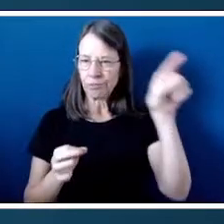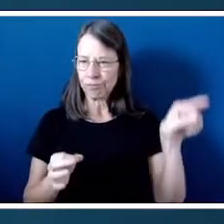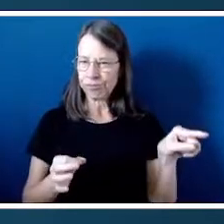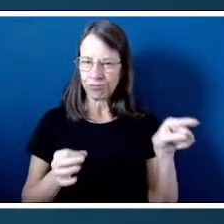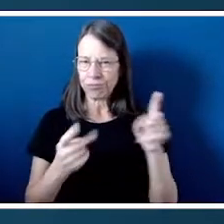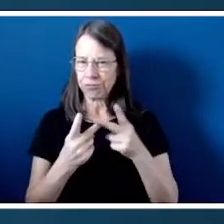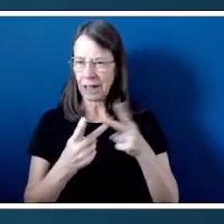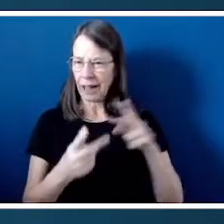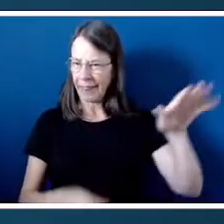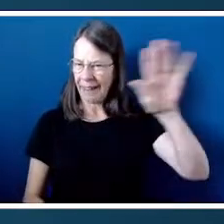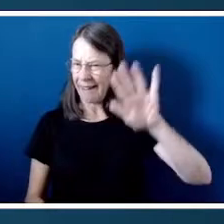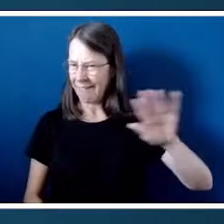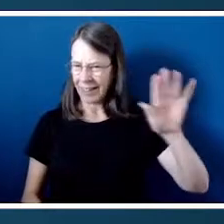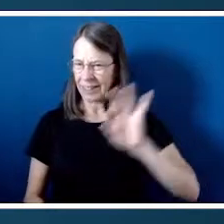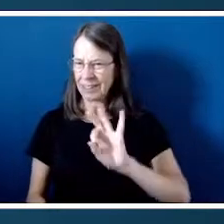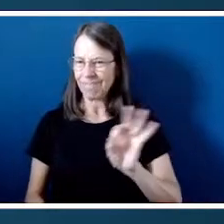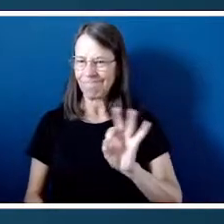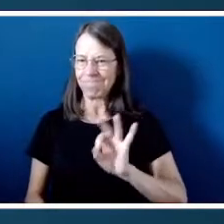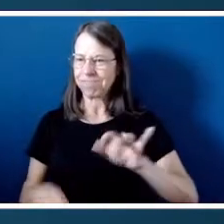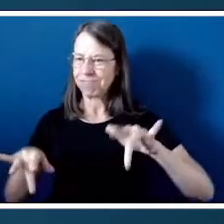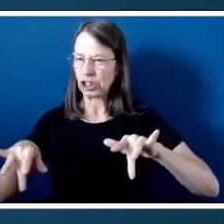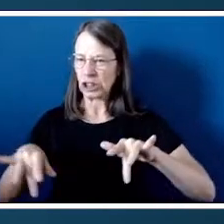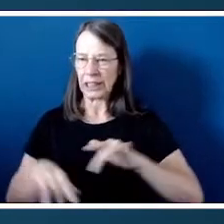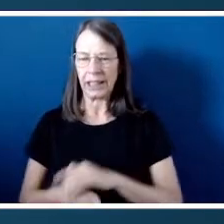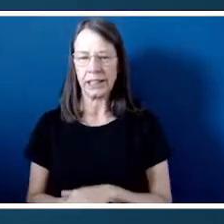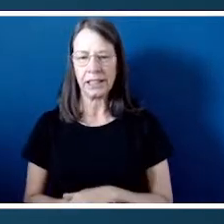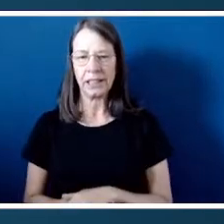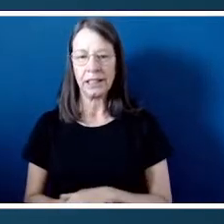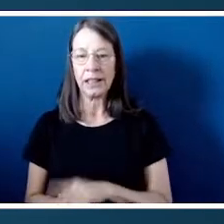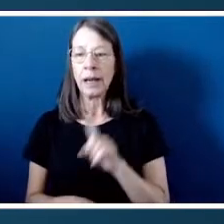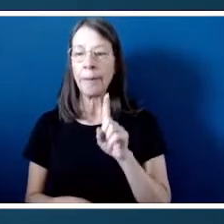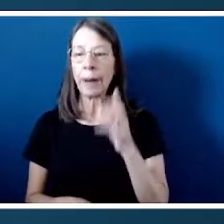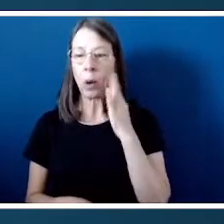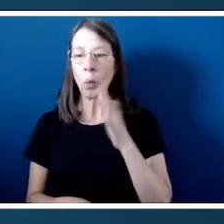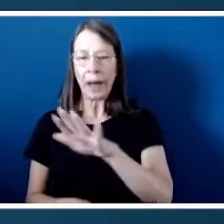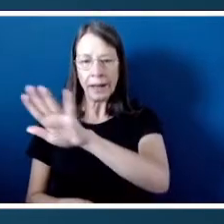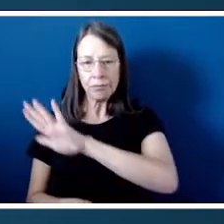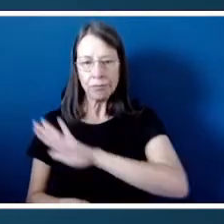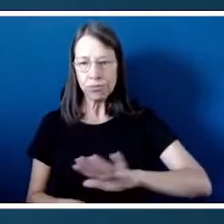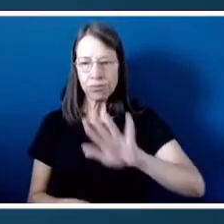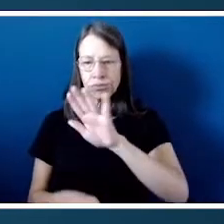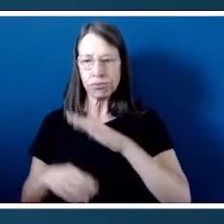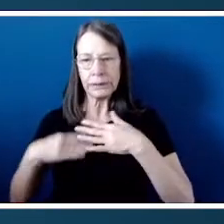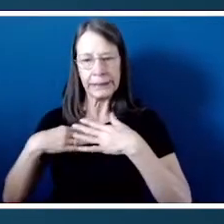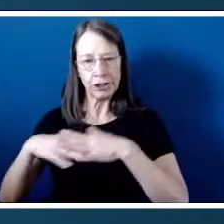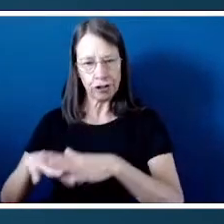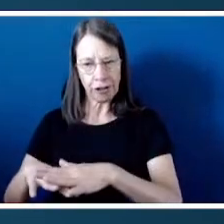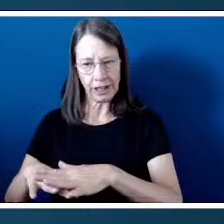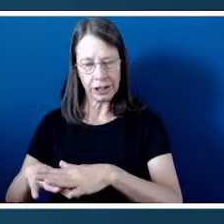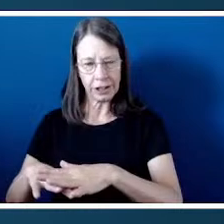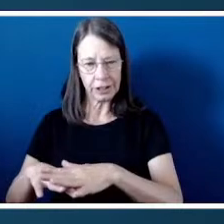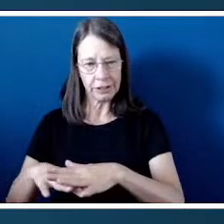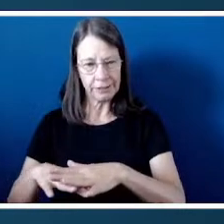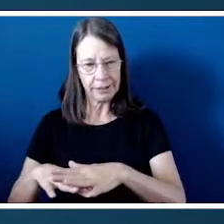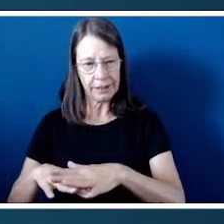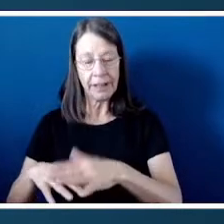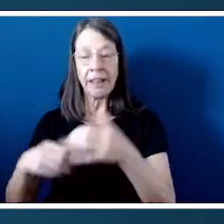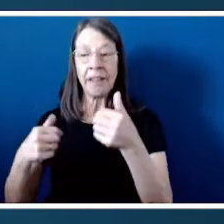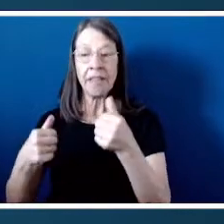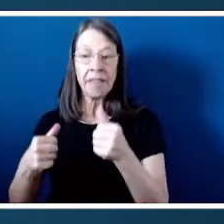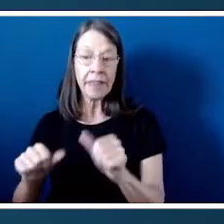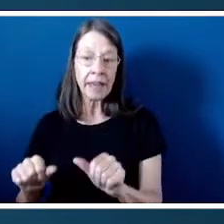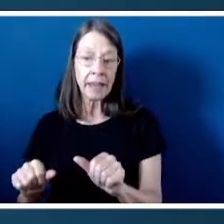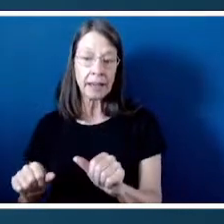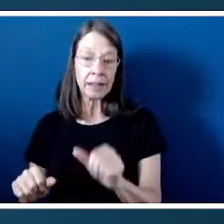with. But once you have that integration, I think it also provides a much bigger